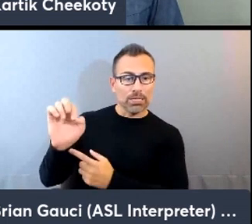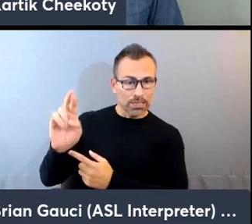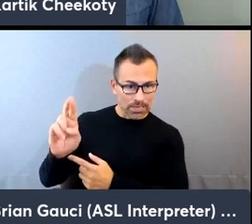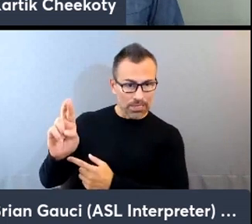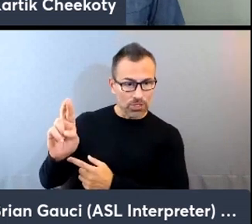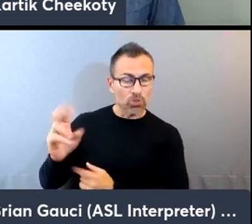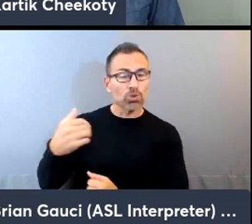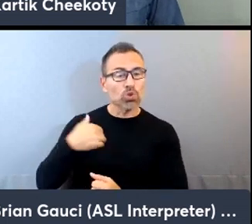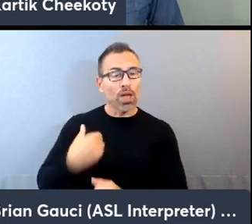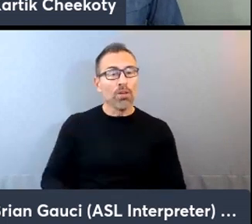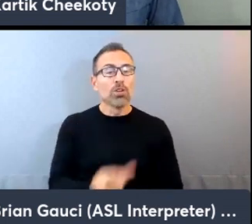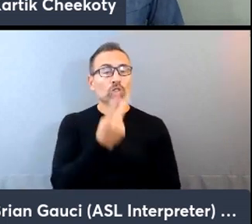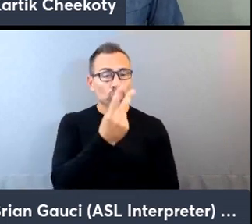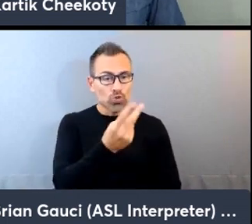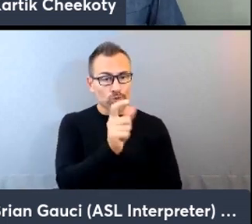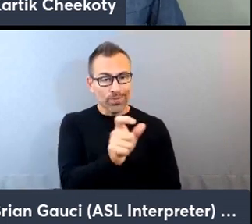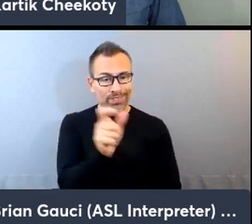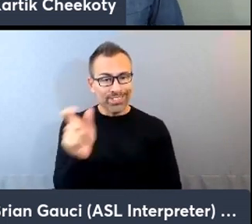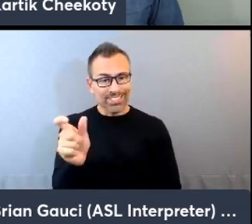availability zones.